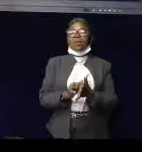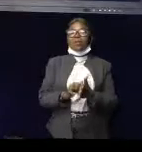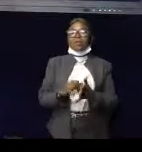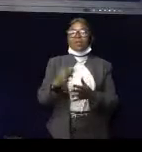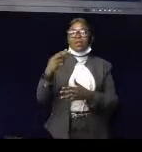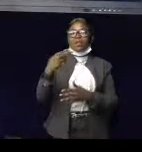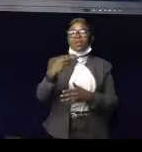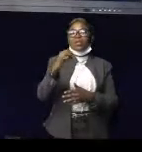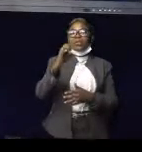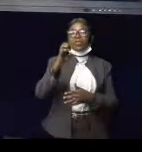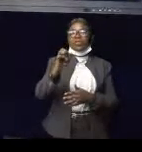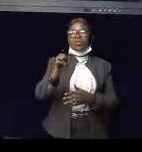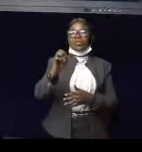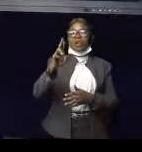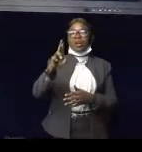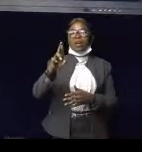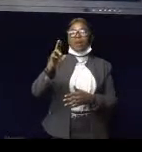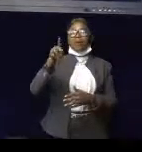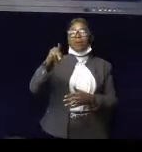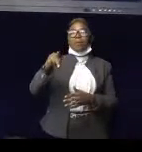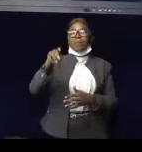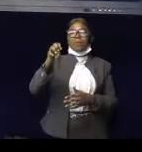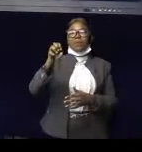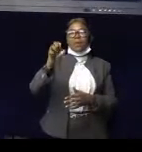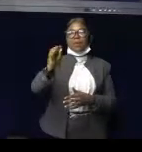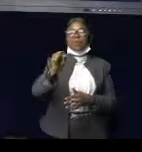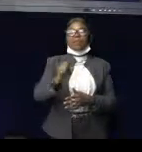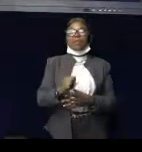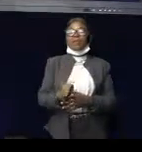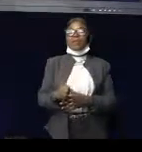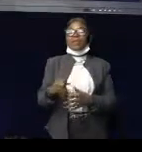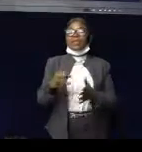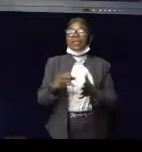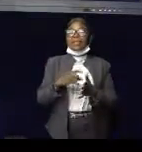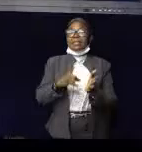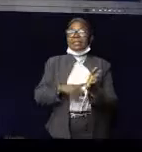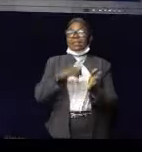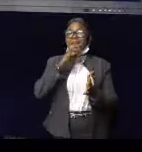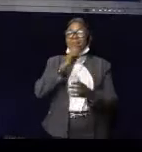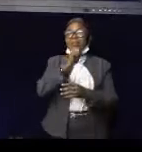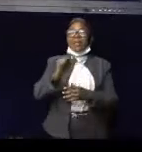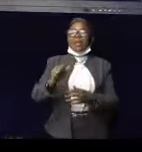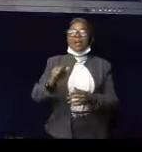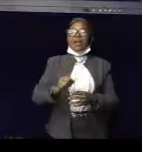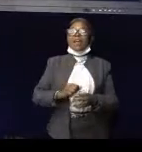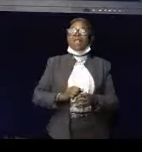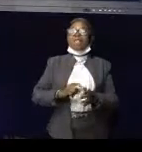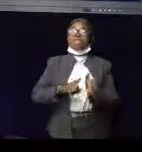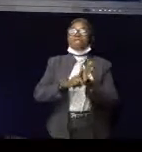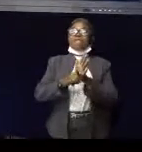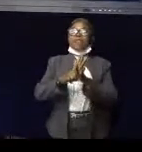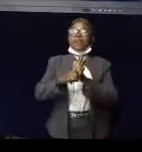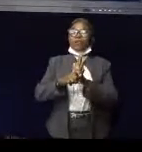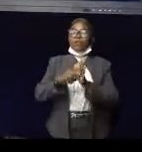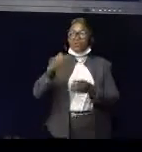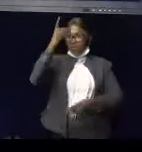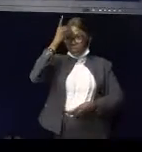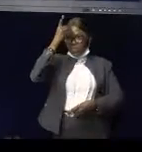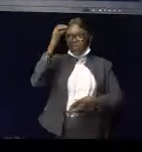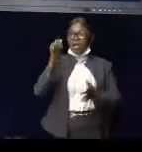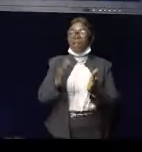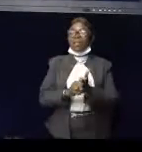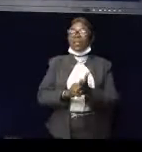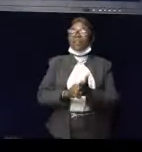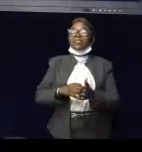Herpes. That's spelled H-E-R-P-E-S. Herpes is a viral disease that infects the skin.